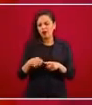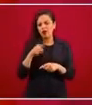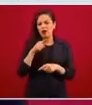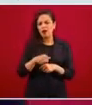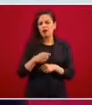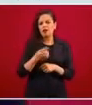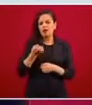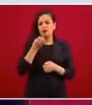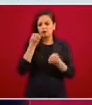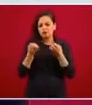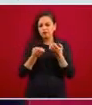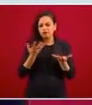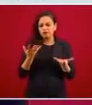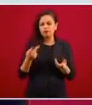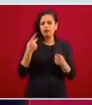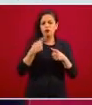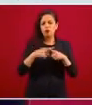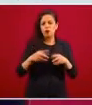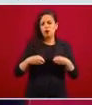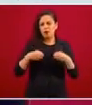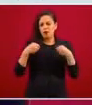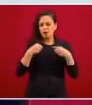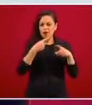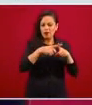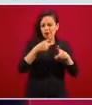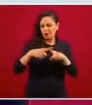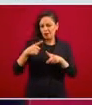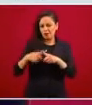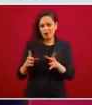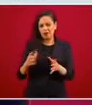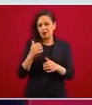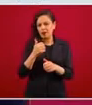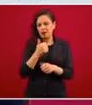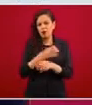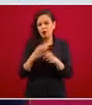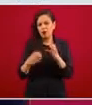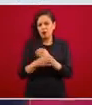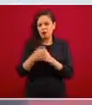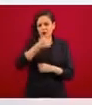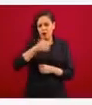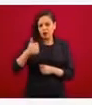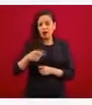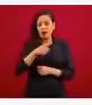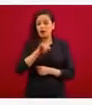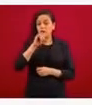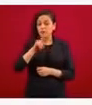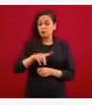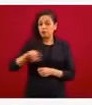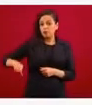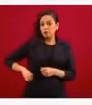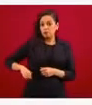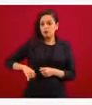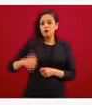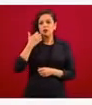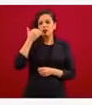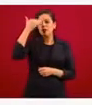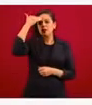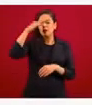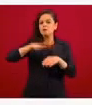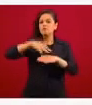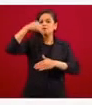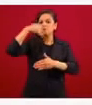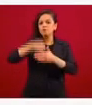Mexican people in this map. And I think it is a great thing that many people from many areas of expertise or